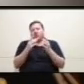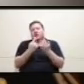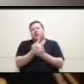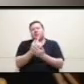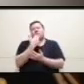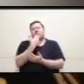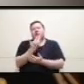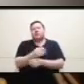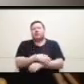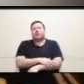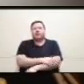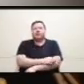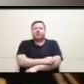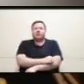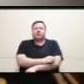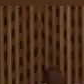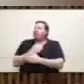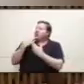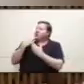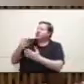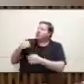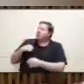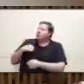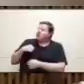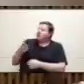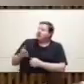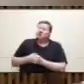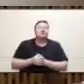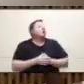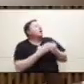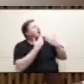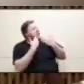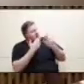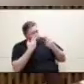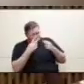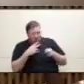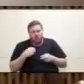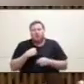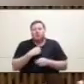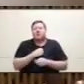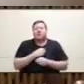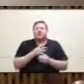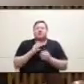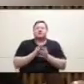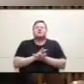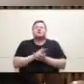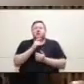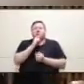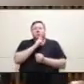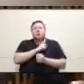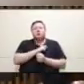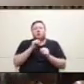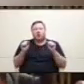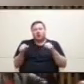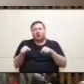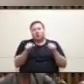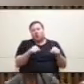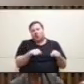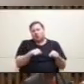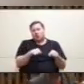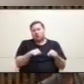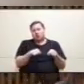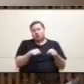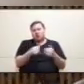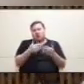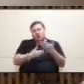you. Municipality. Thank you, Honorable Member. Indeed, Honorable Member, we acknowledge that on